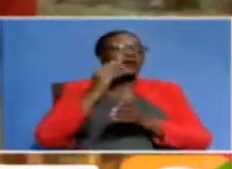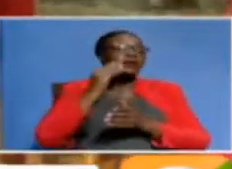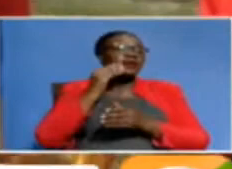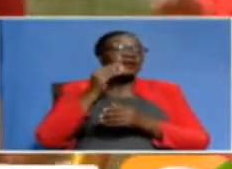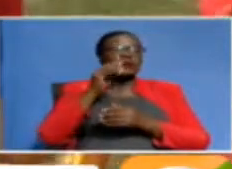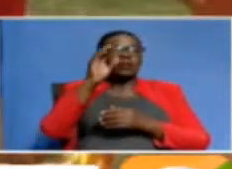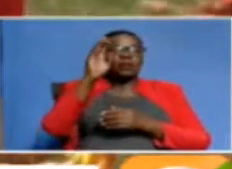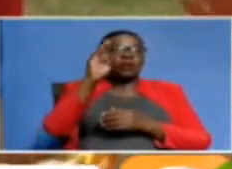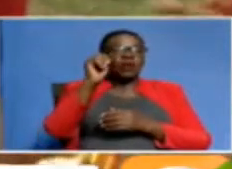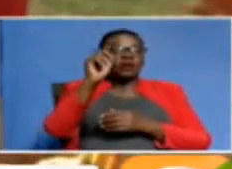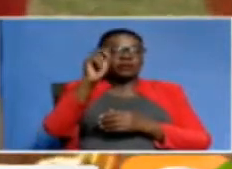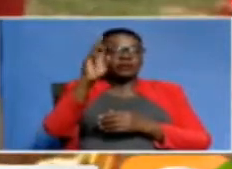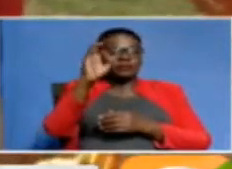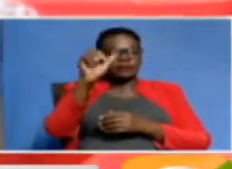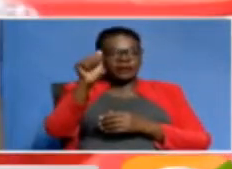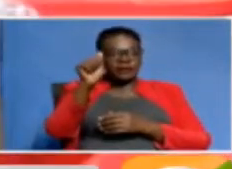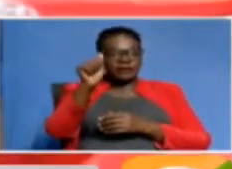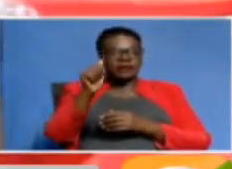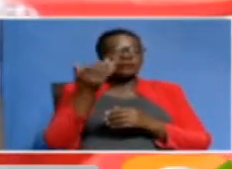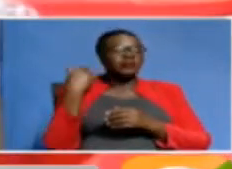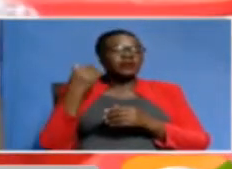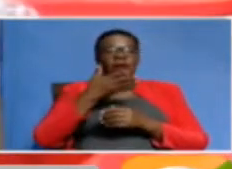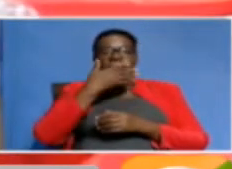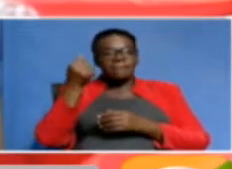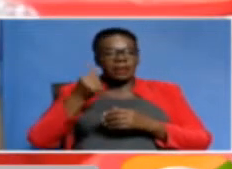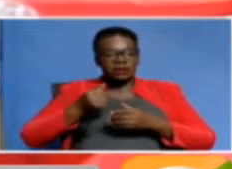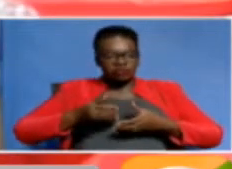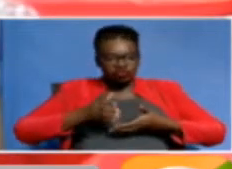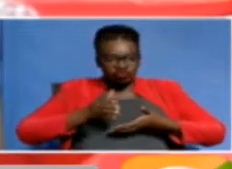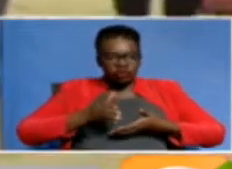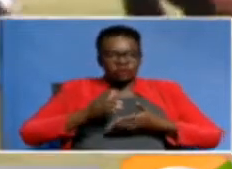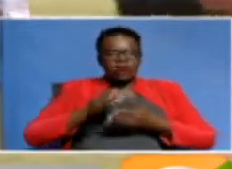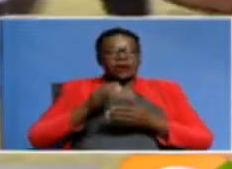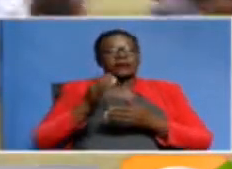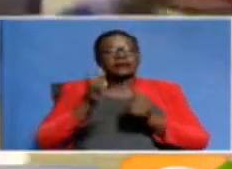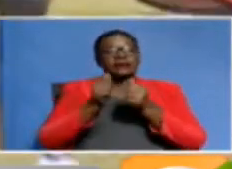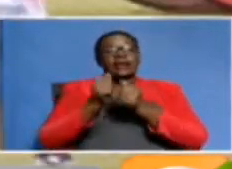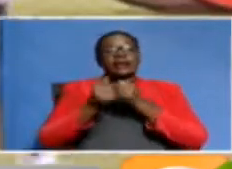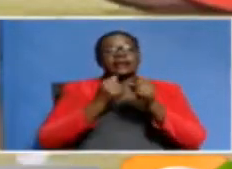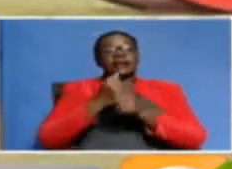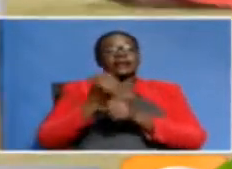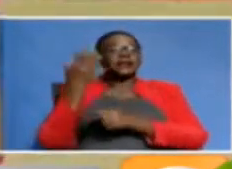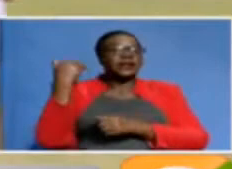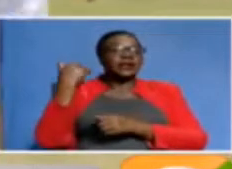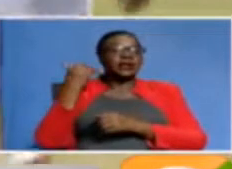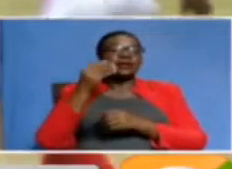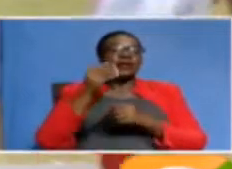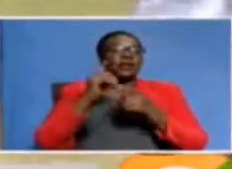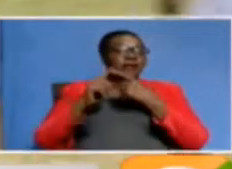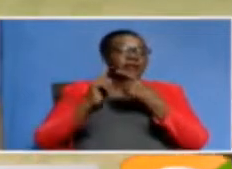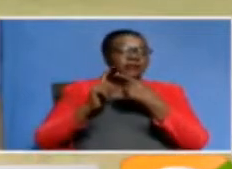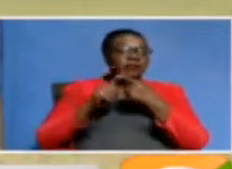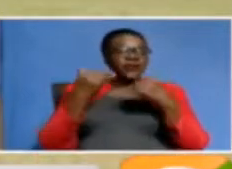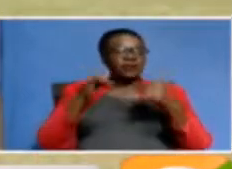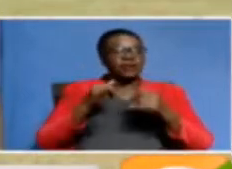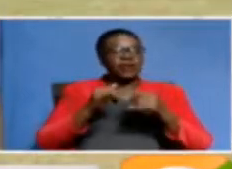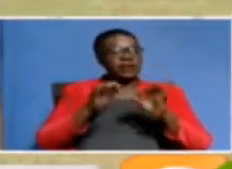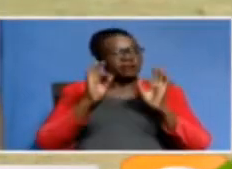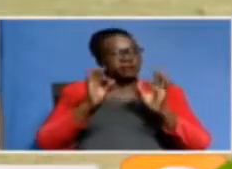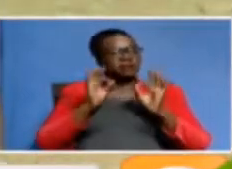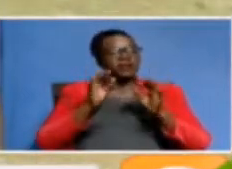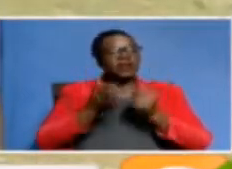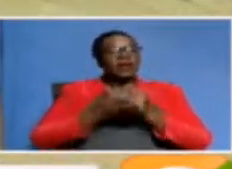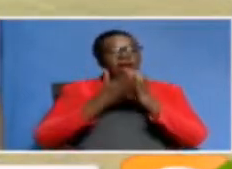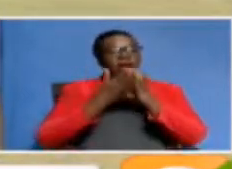Olwoch. He was the best goalkeeper at the COPA tournament 10 years ago. The experiences of playing high-profile matches at that young age has